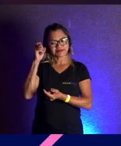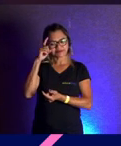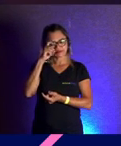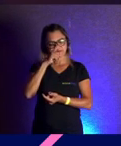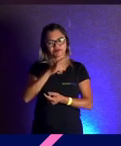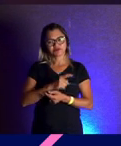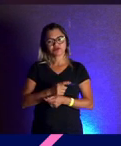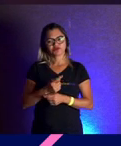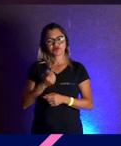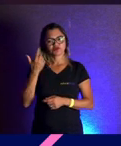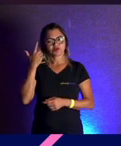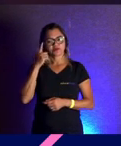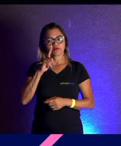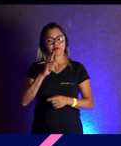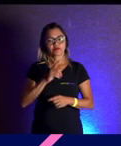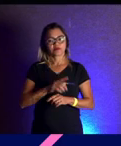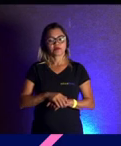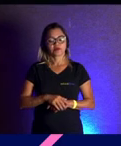de alcançar,